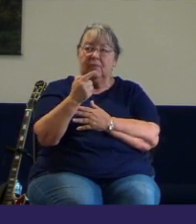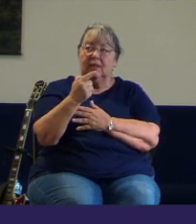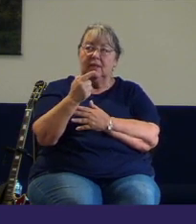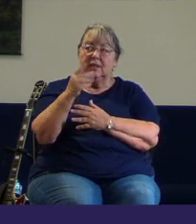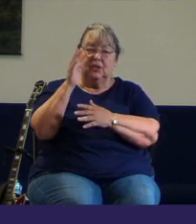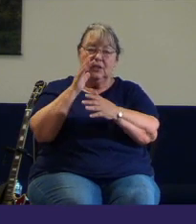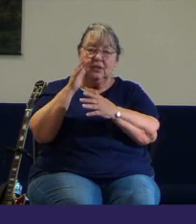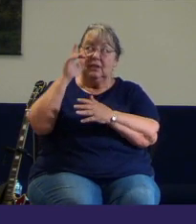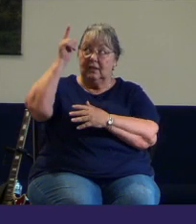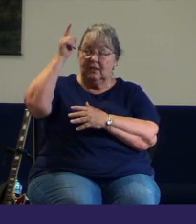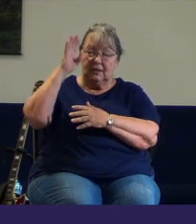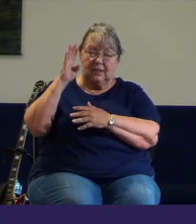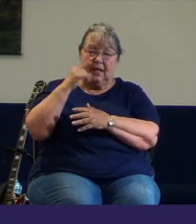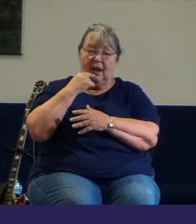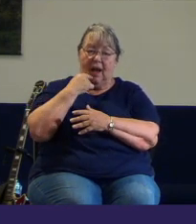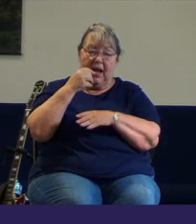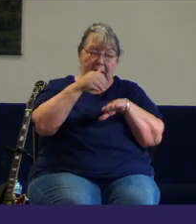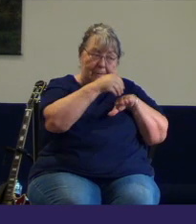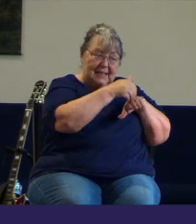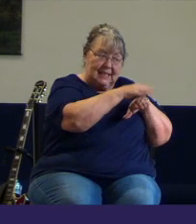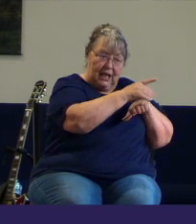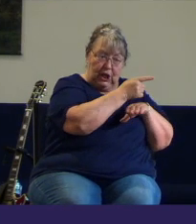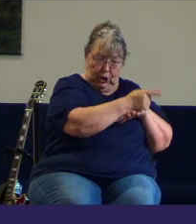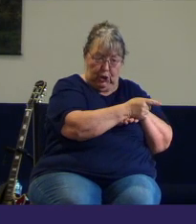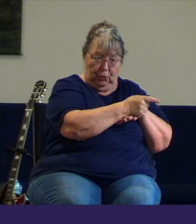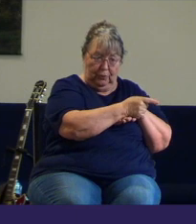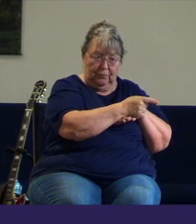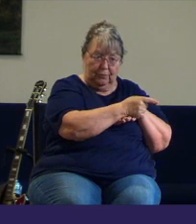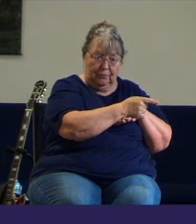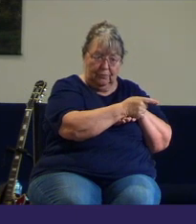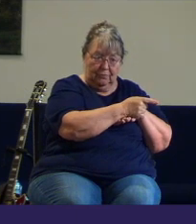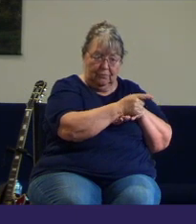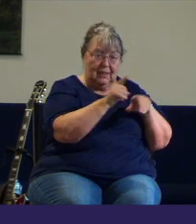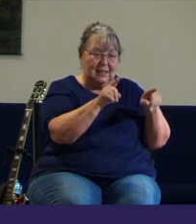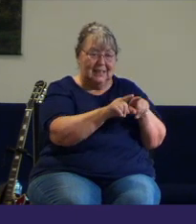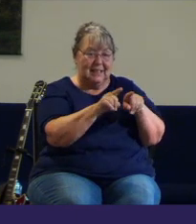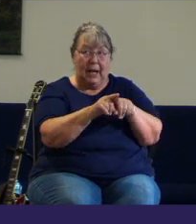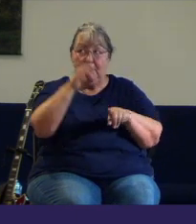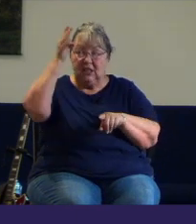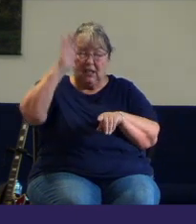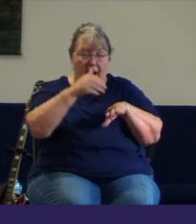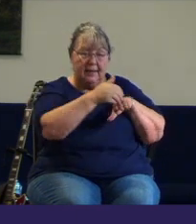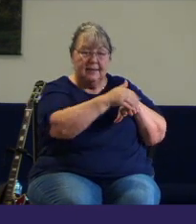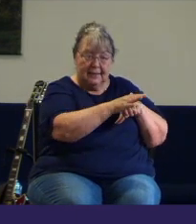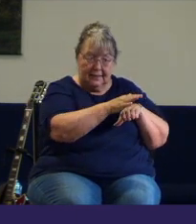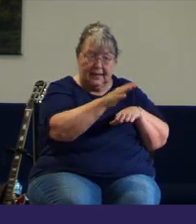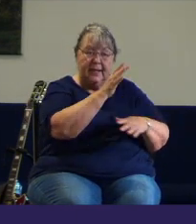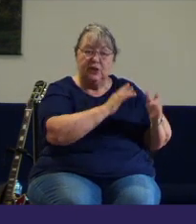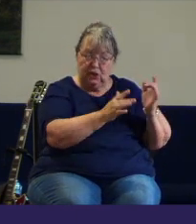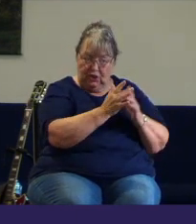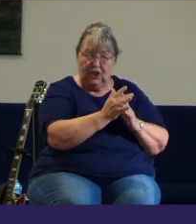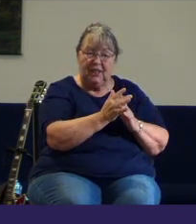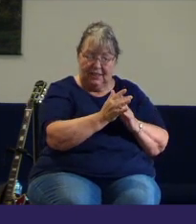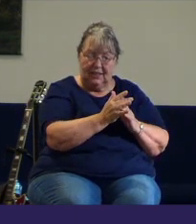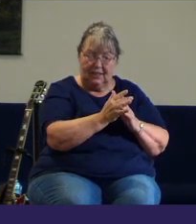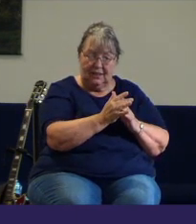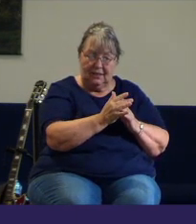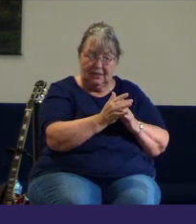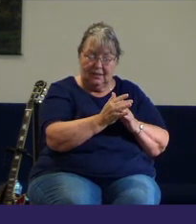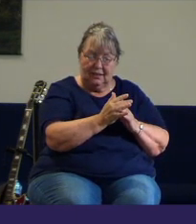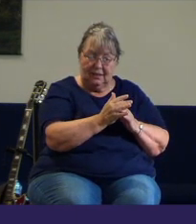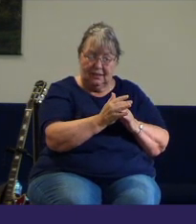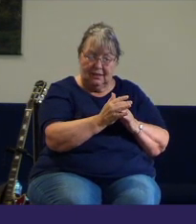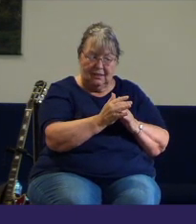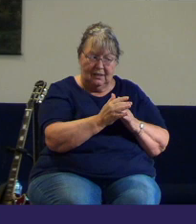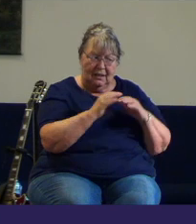word, right? We learned that one of our memory verses is Romans 10:14. How can they hear unless someone